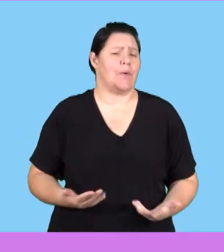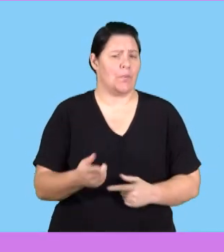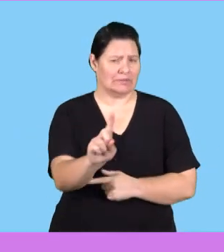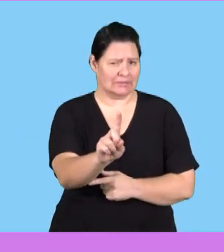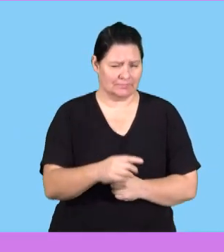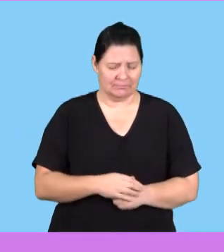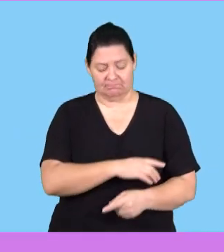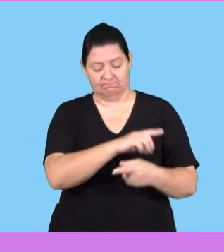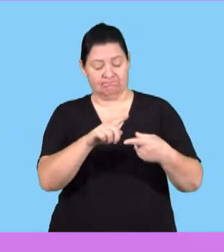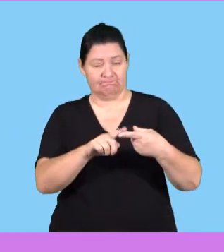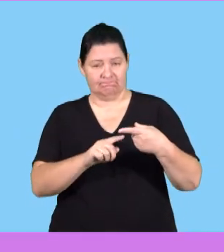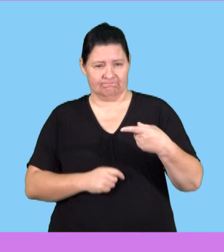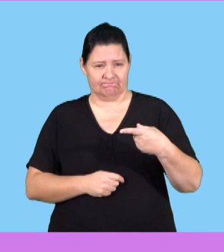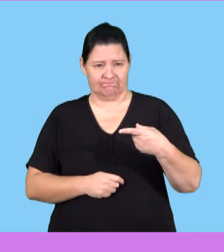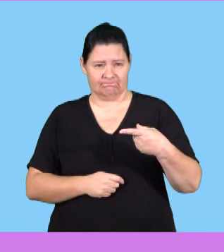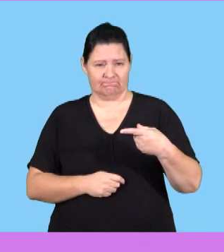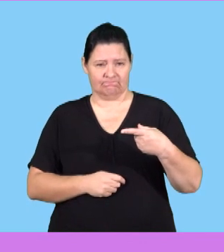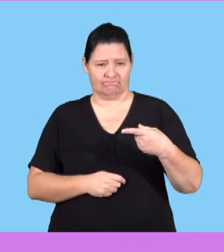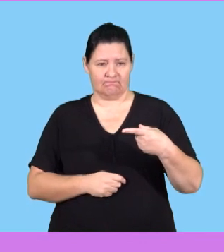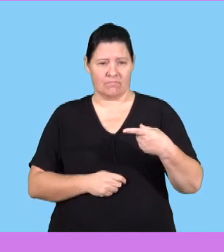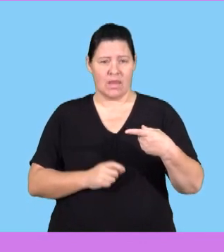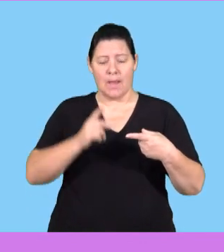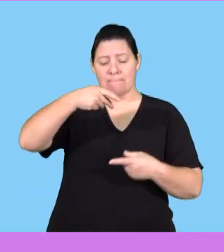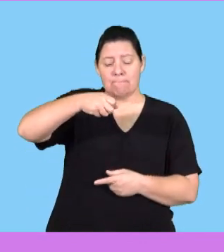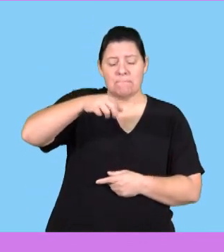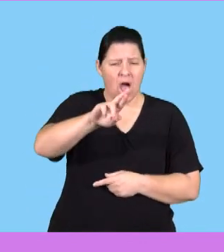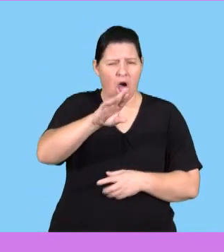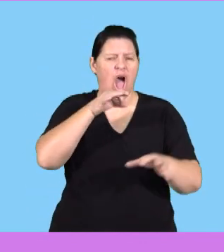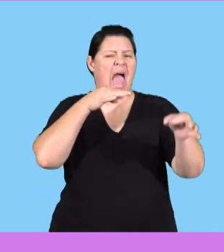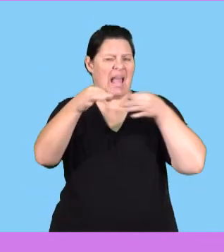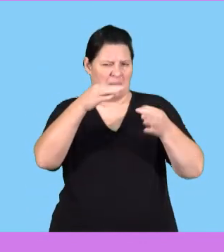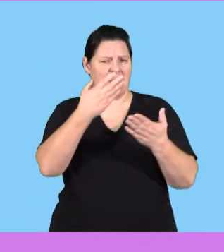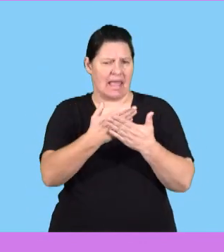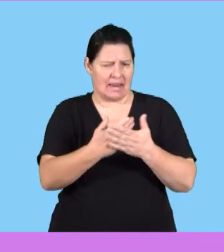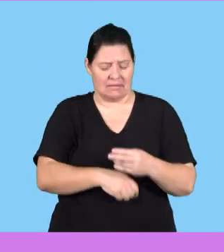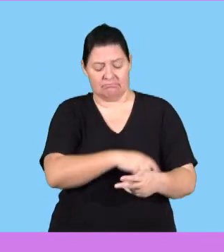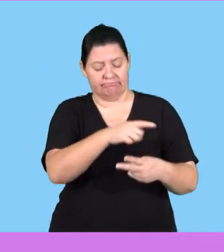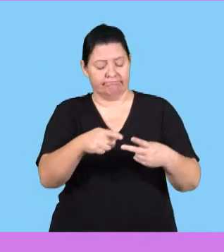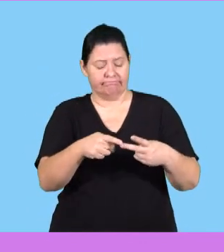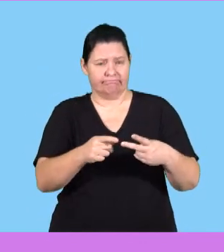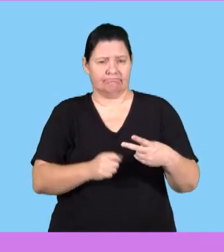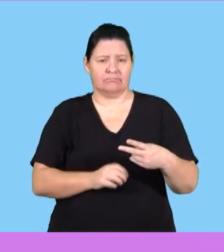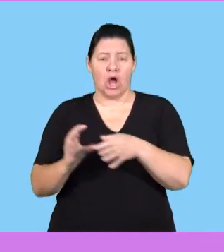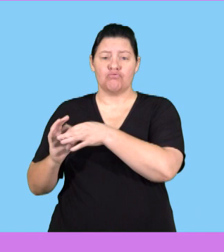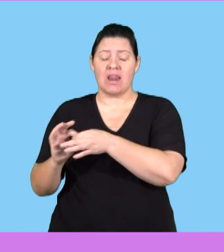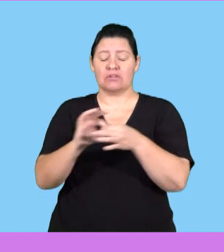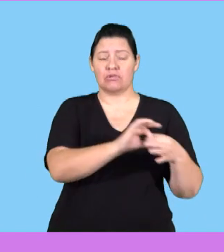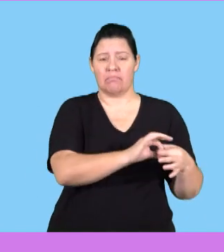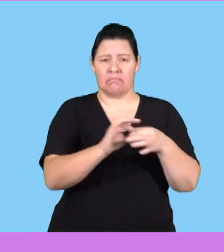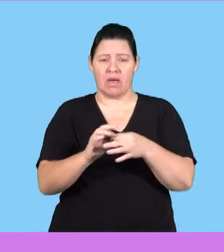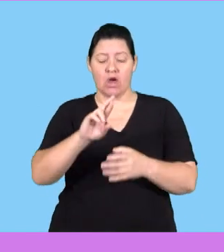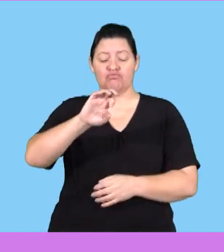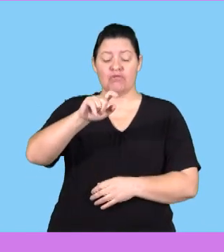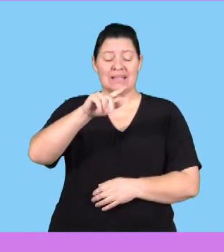able to explain the word per. You should be able to identify a relationship between